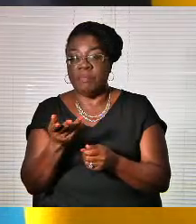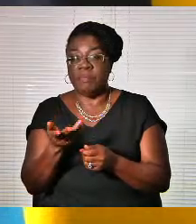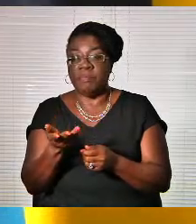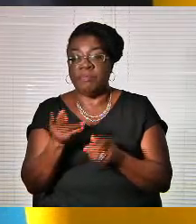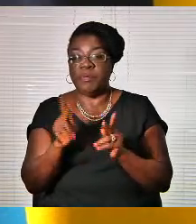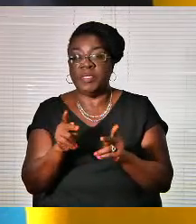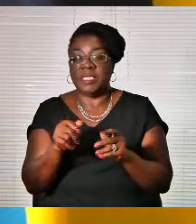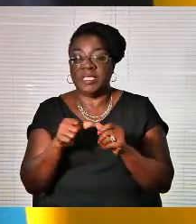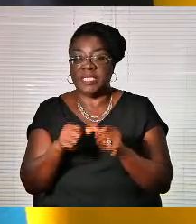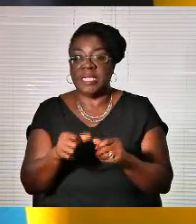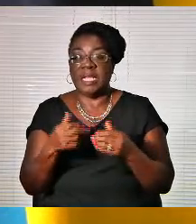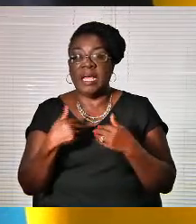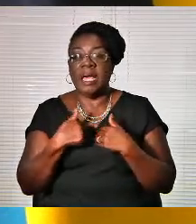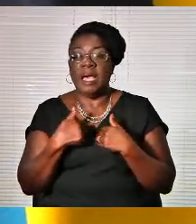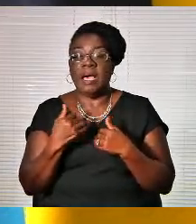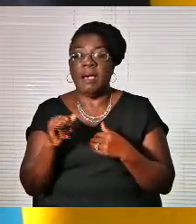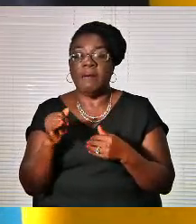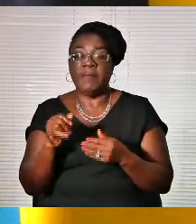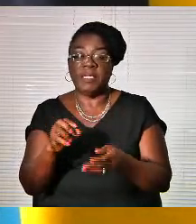So,